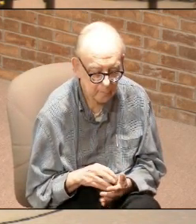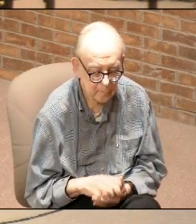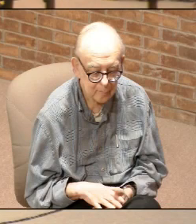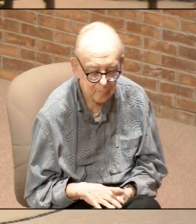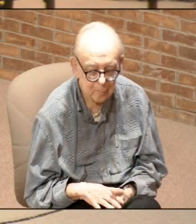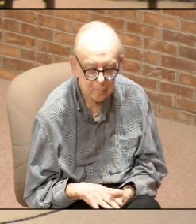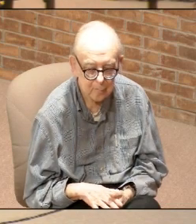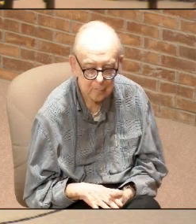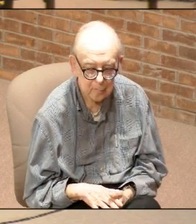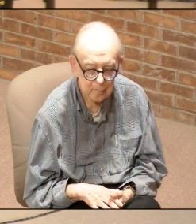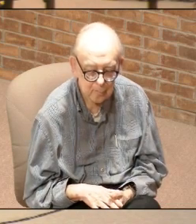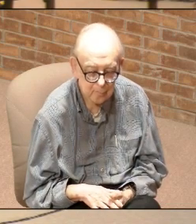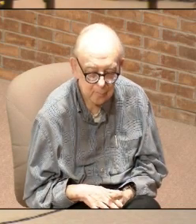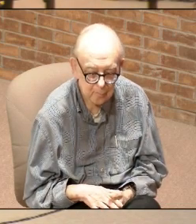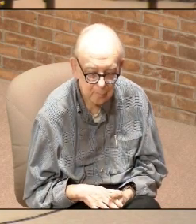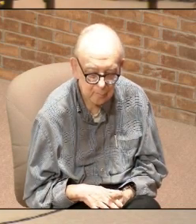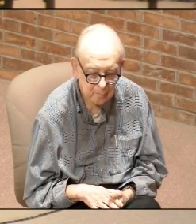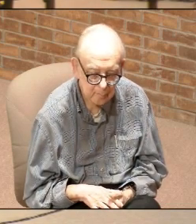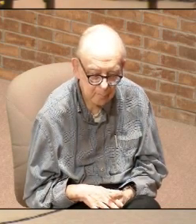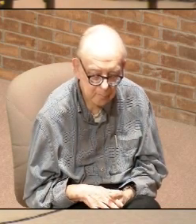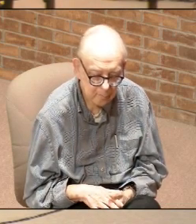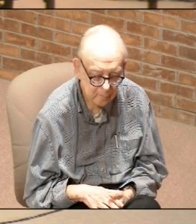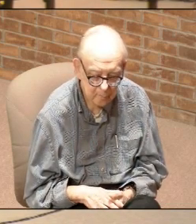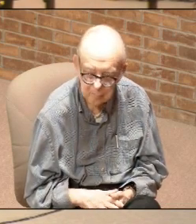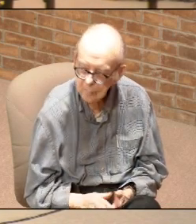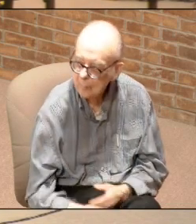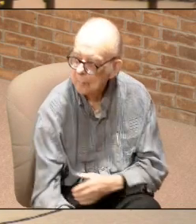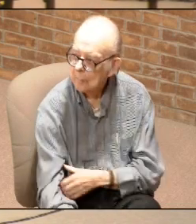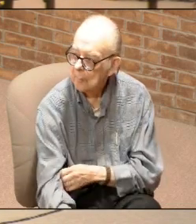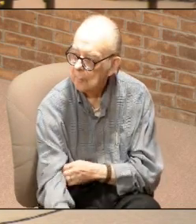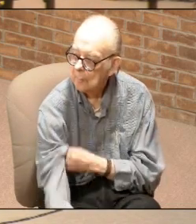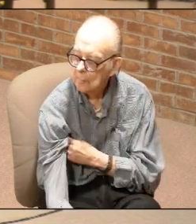okay yeah